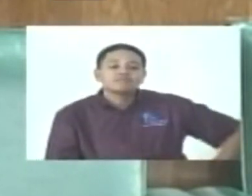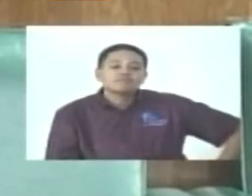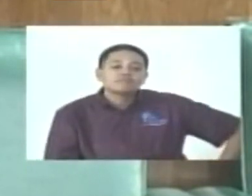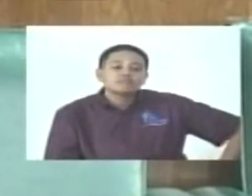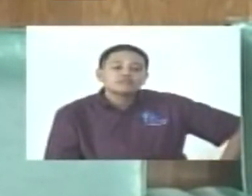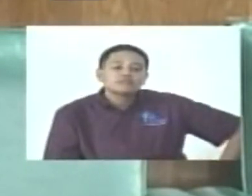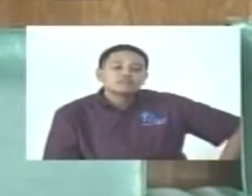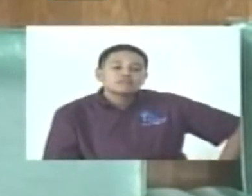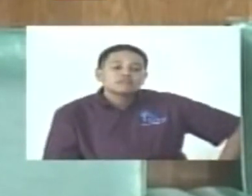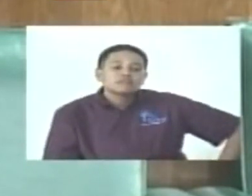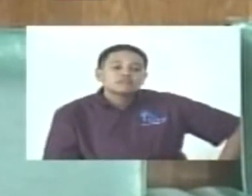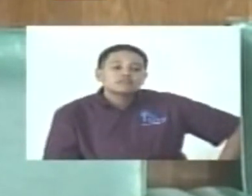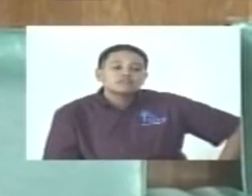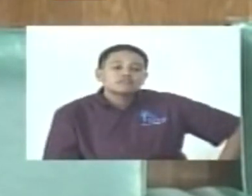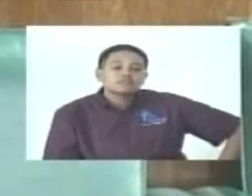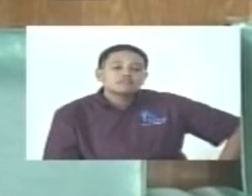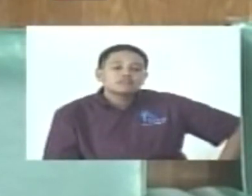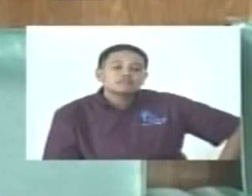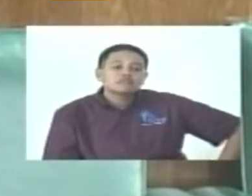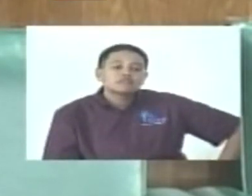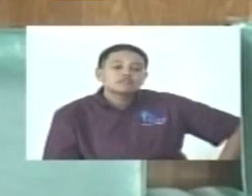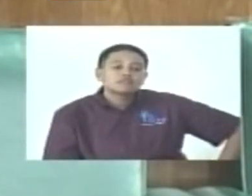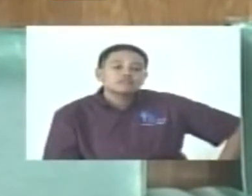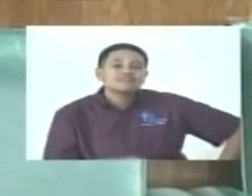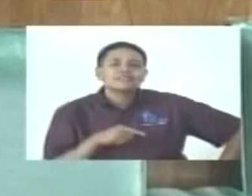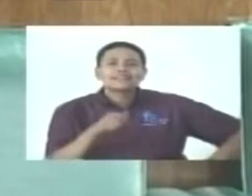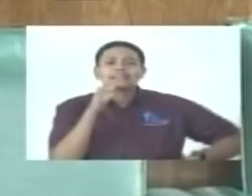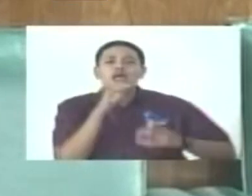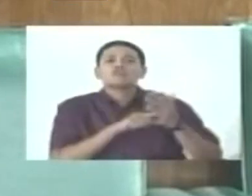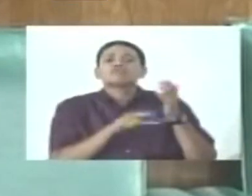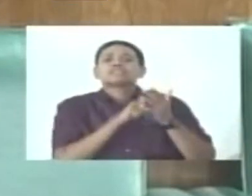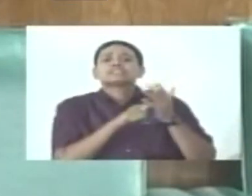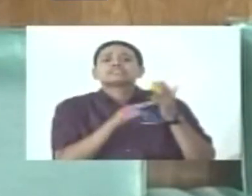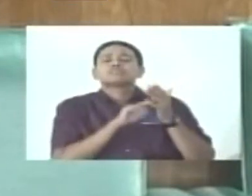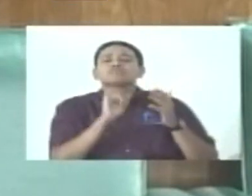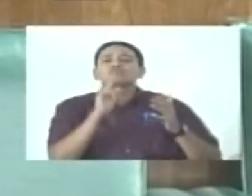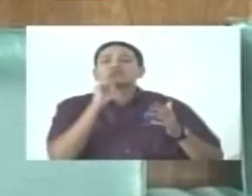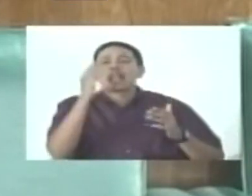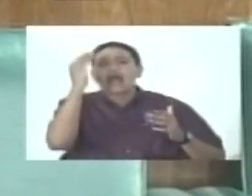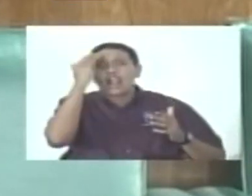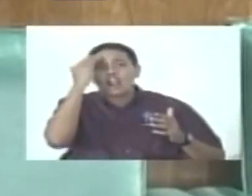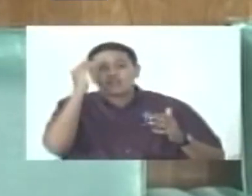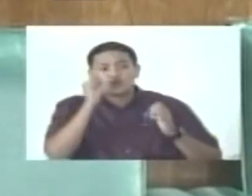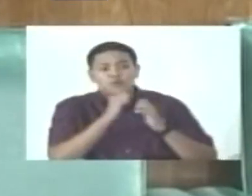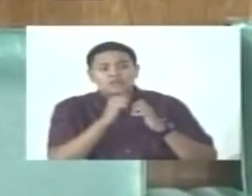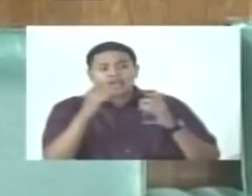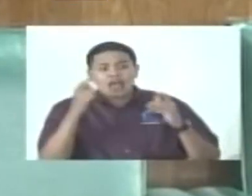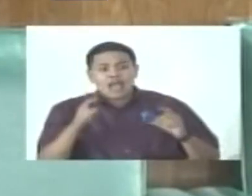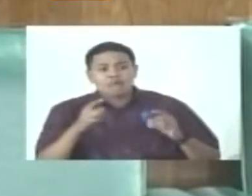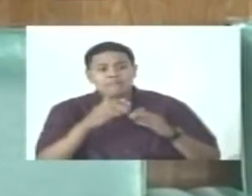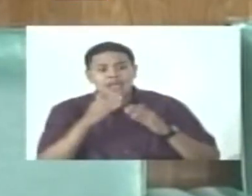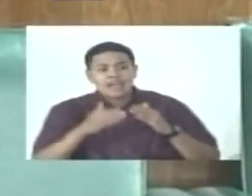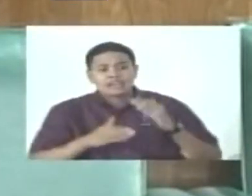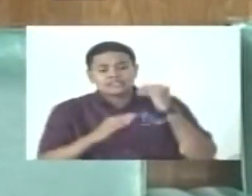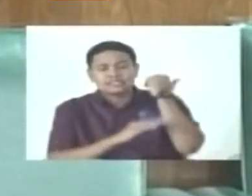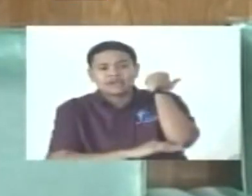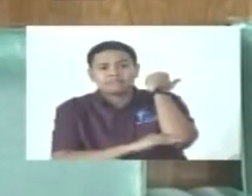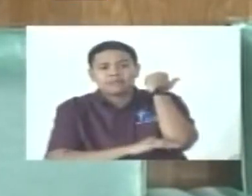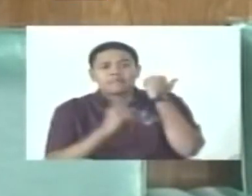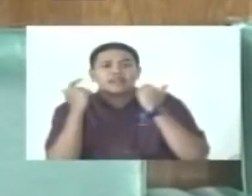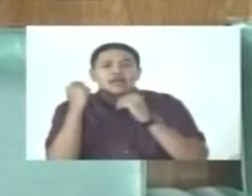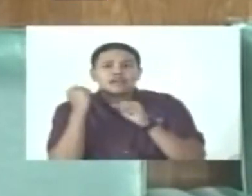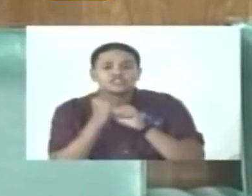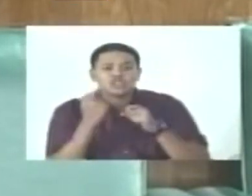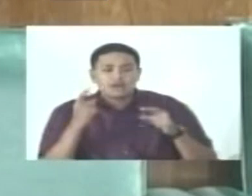this is not a criticism. It's just an acknowledgement that with a case ending in September last